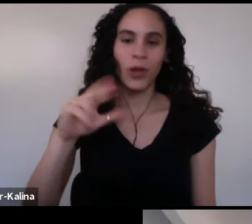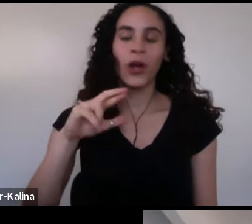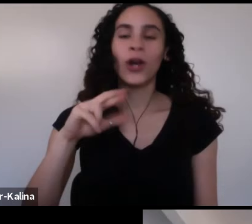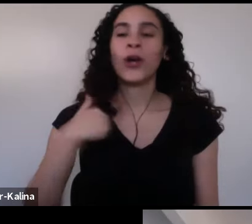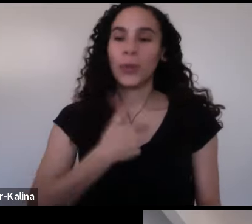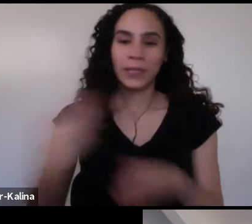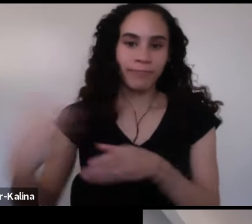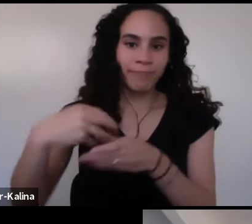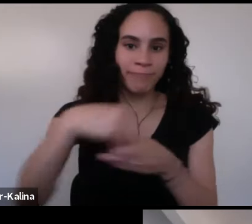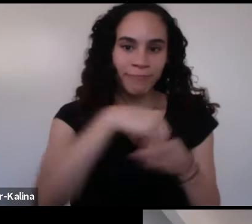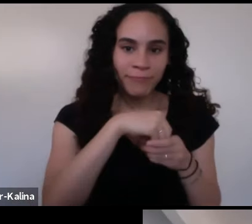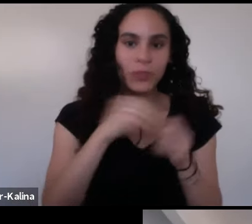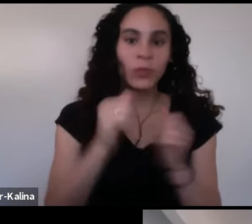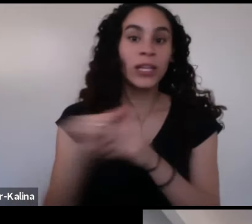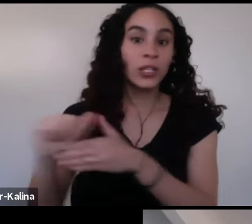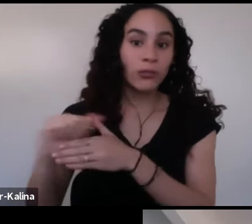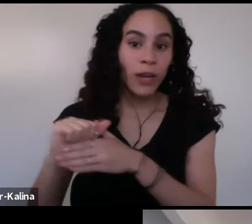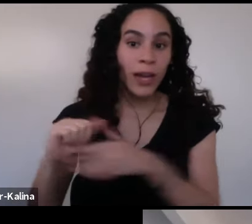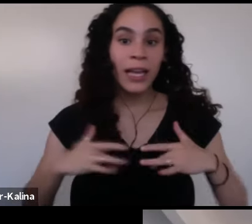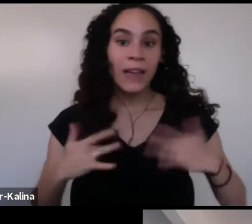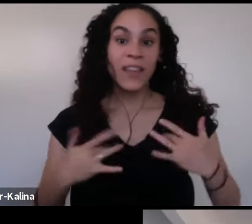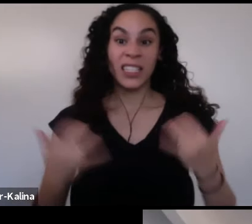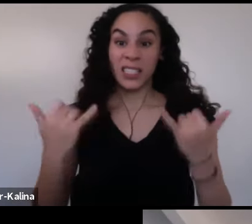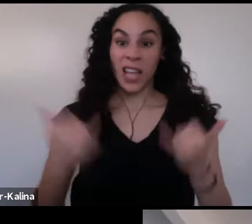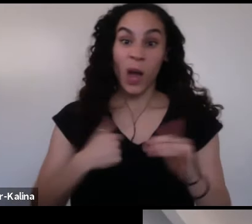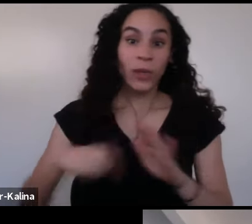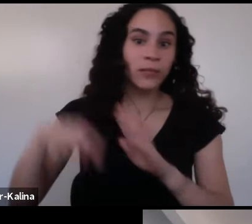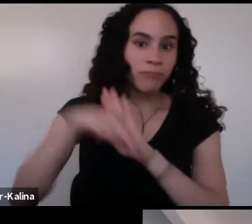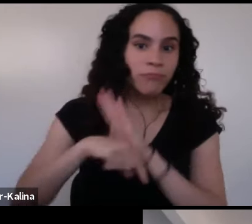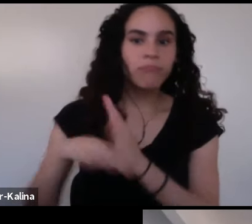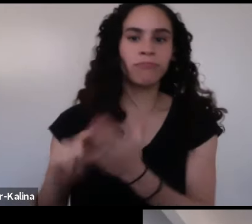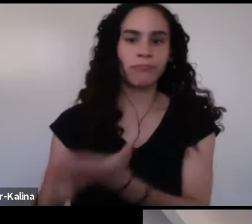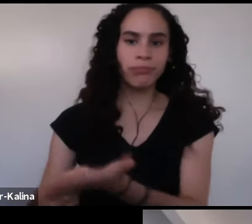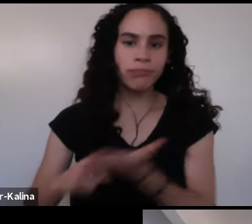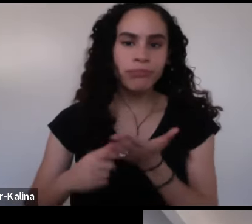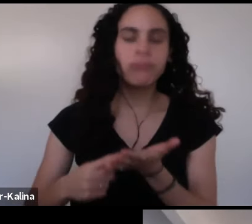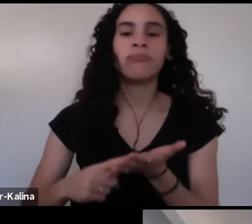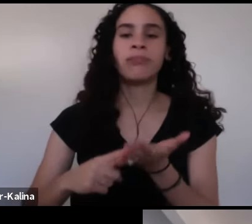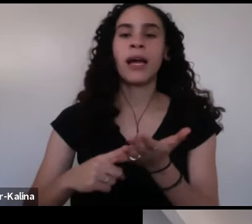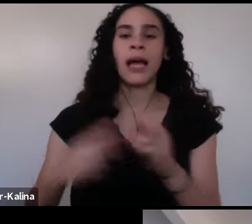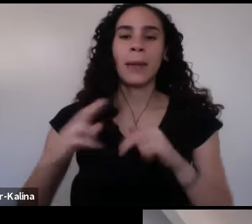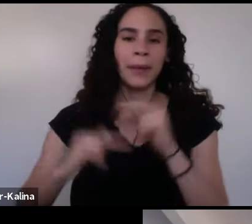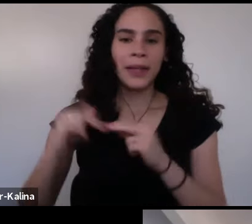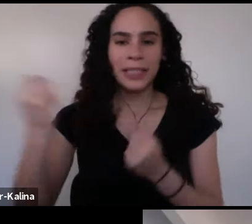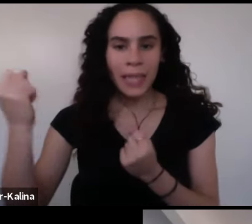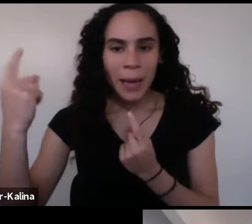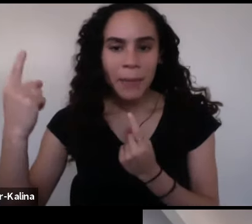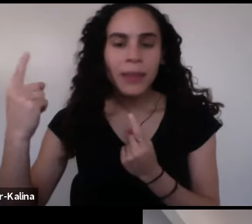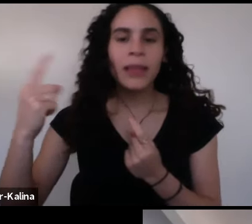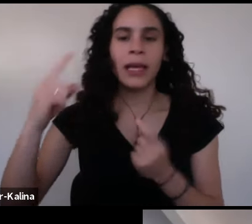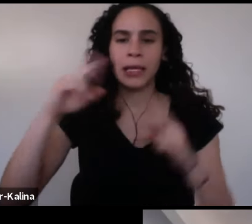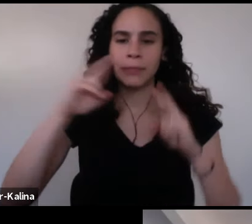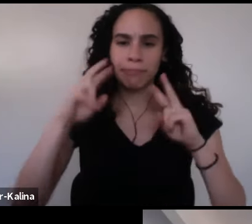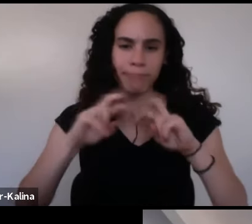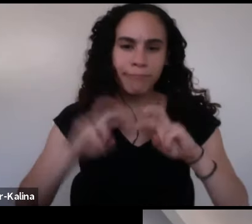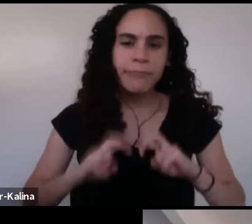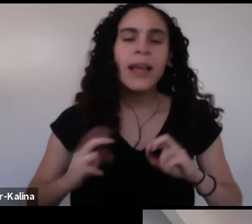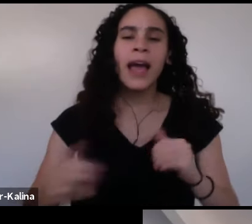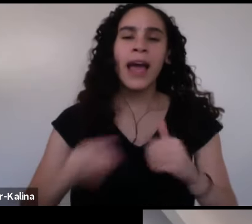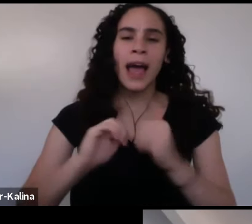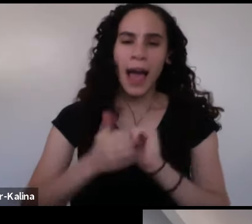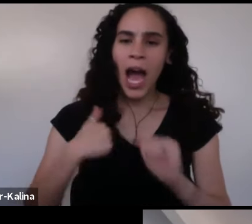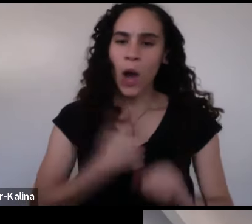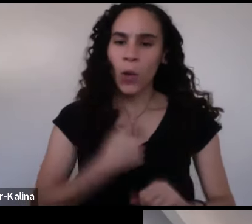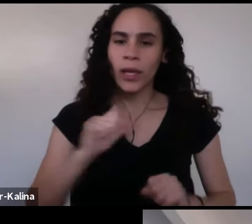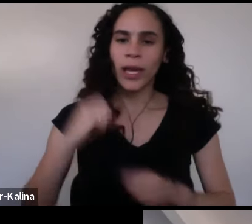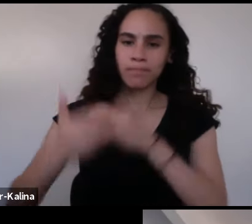So in this series, we go deep into solutions, building empathy and understanding, and exploring tangible, actionable steps we can all take to